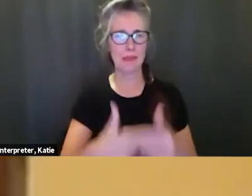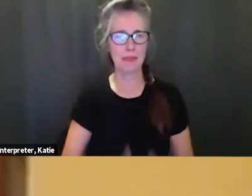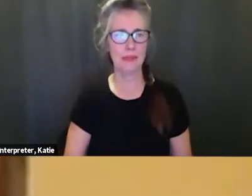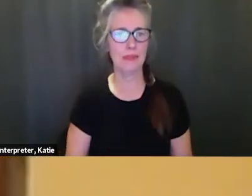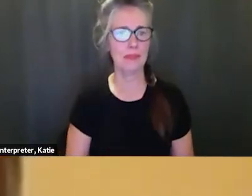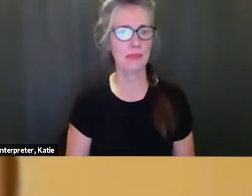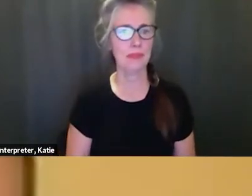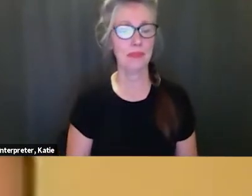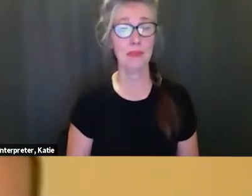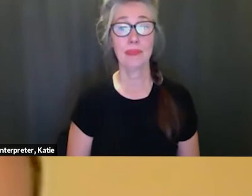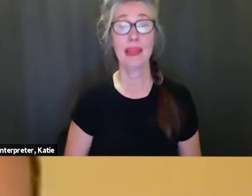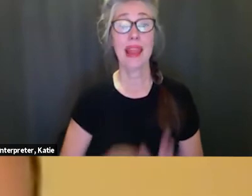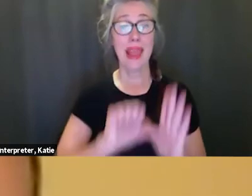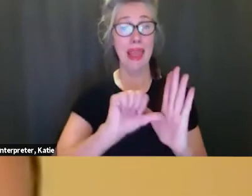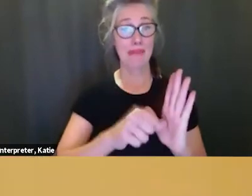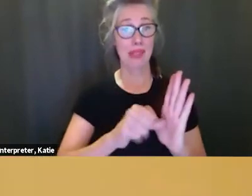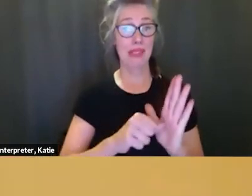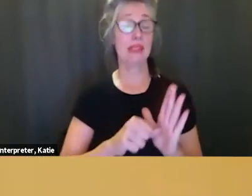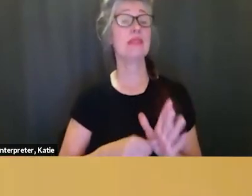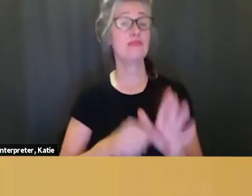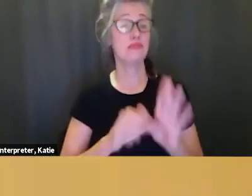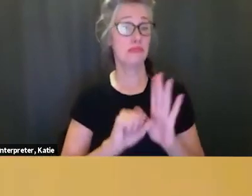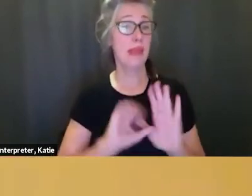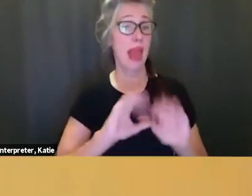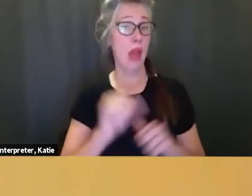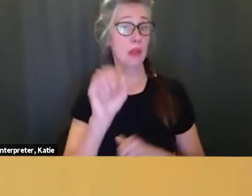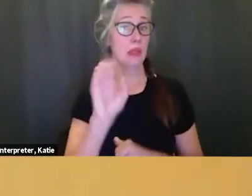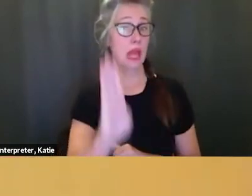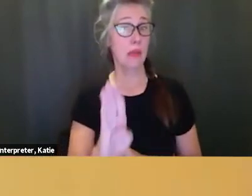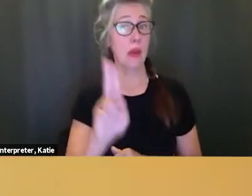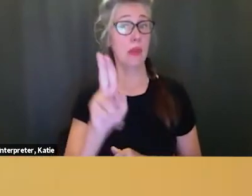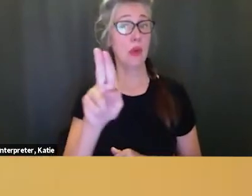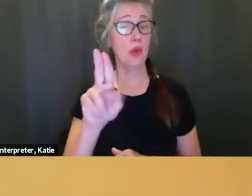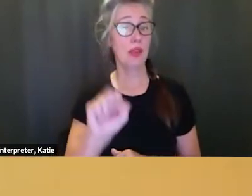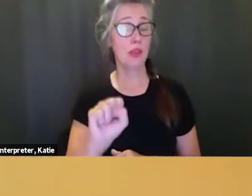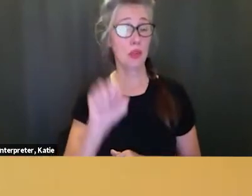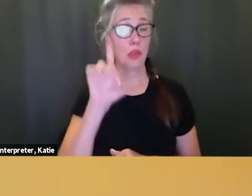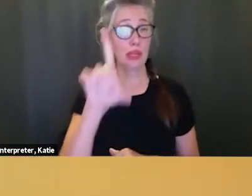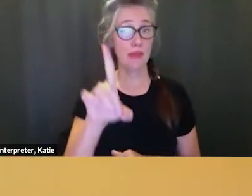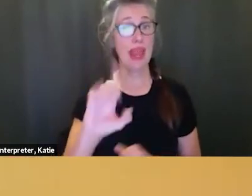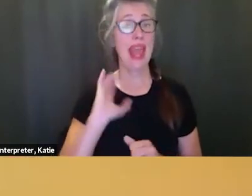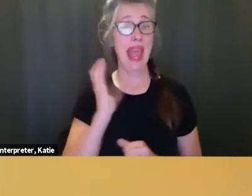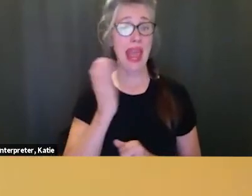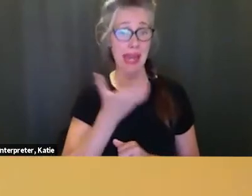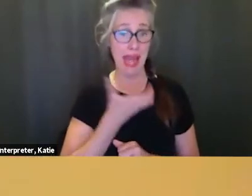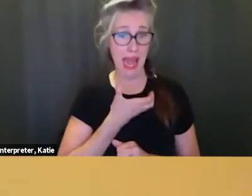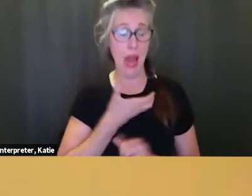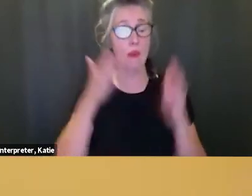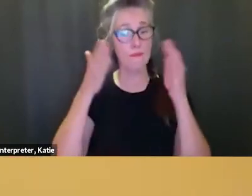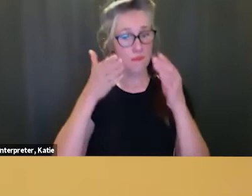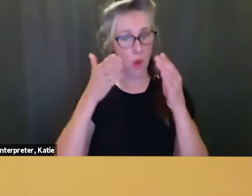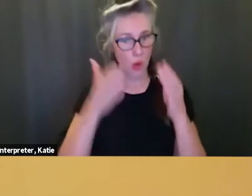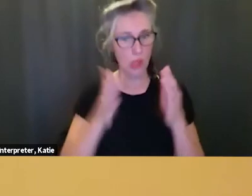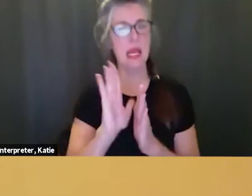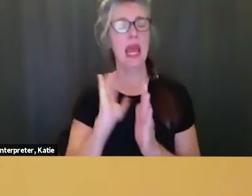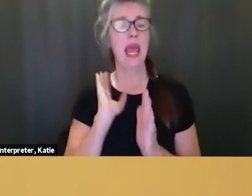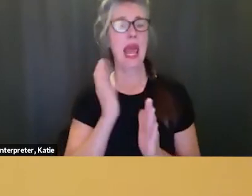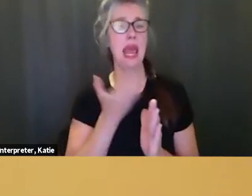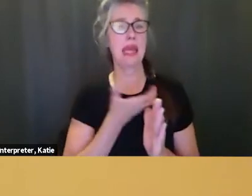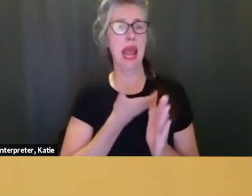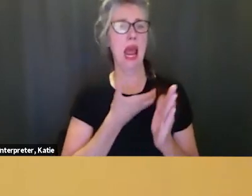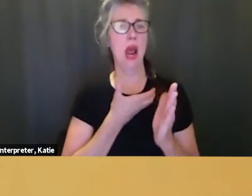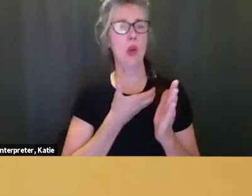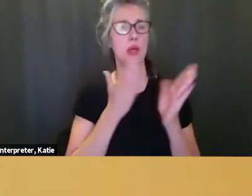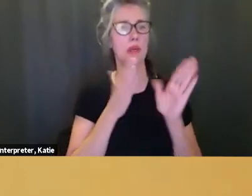And so I want to highlight how Santa Barbara Unified and our initiatives and our focus is really aligned